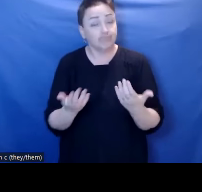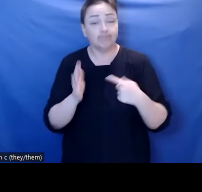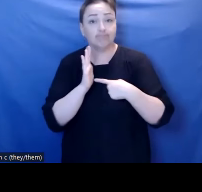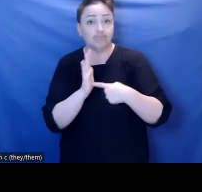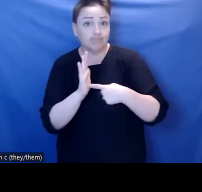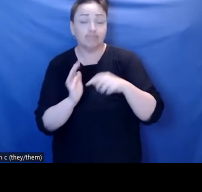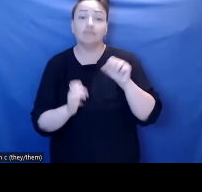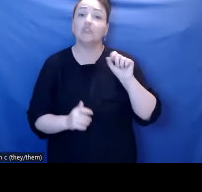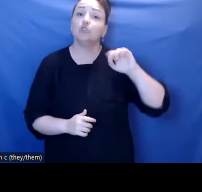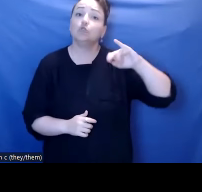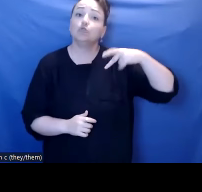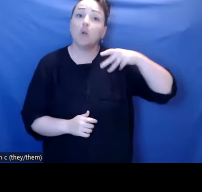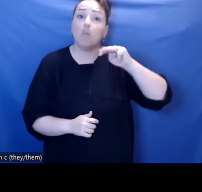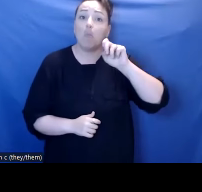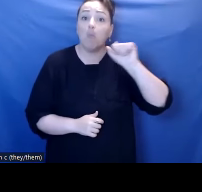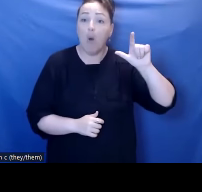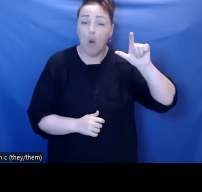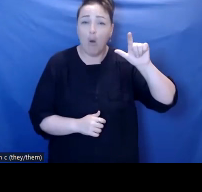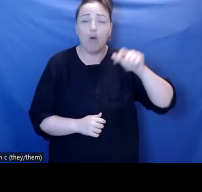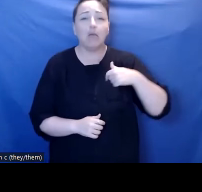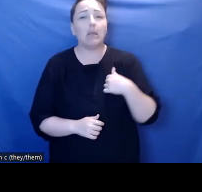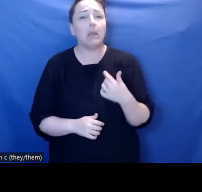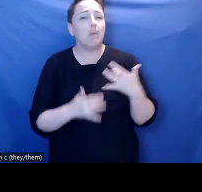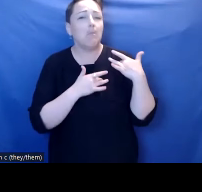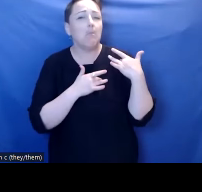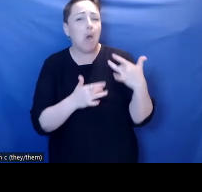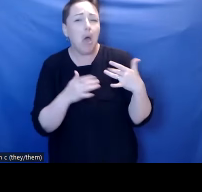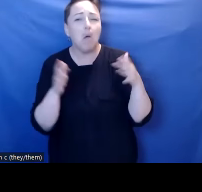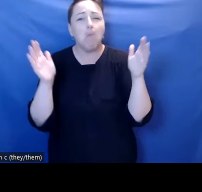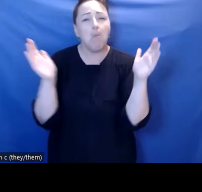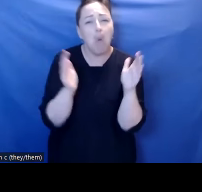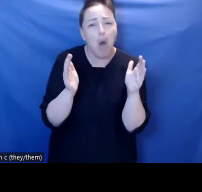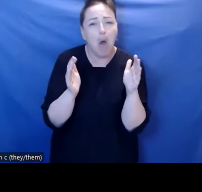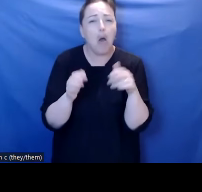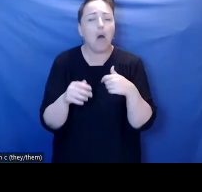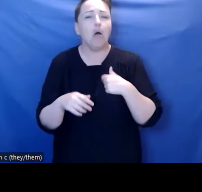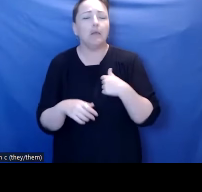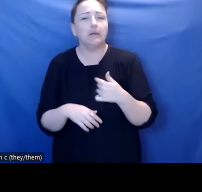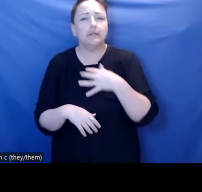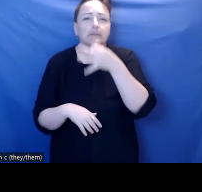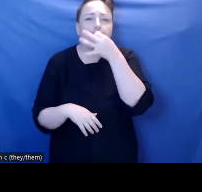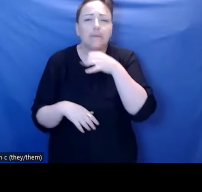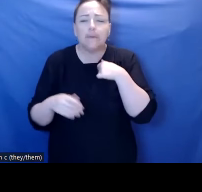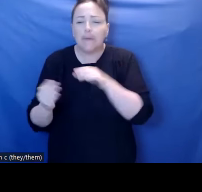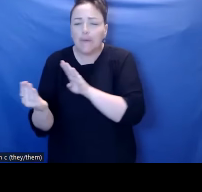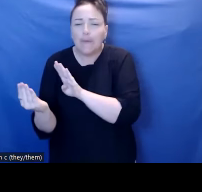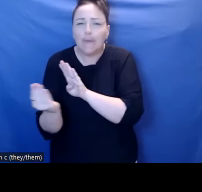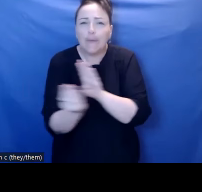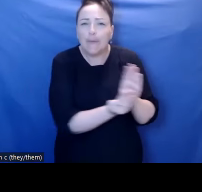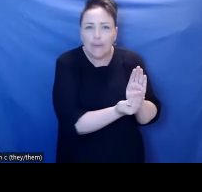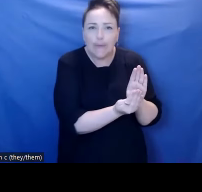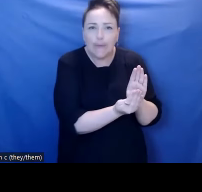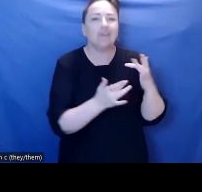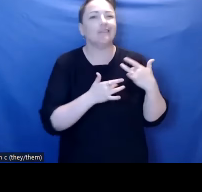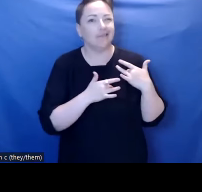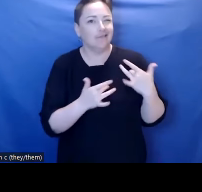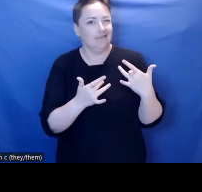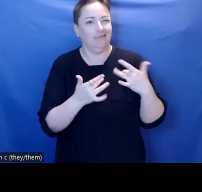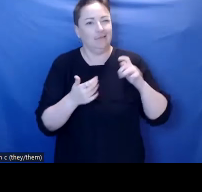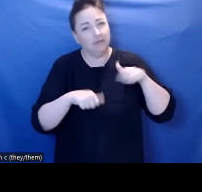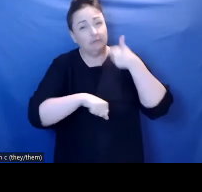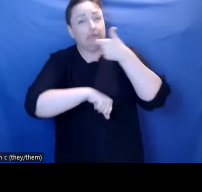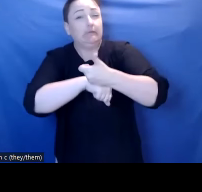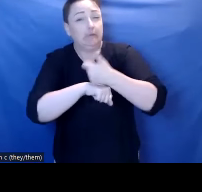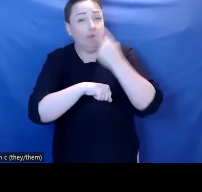small and shallow, making residential projects on them challenging. And this is pretty common in commercial corridors where many sites are only 100